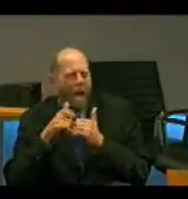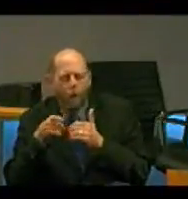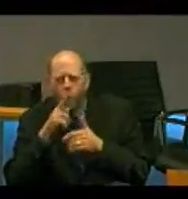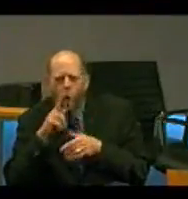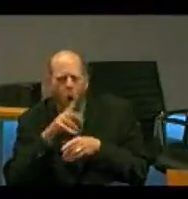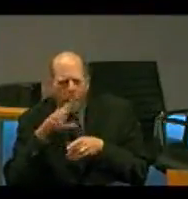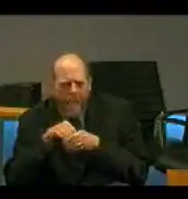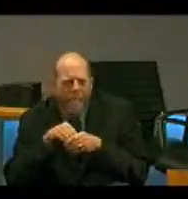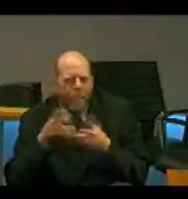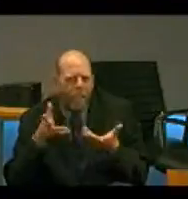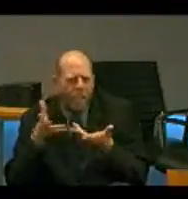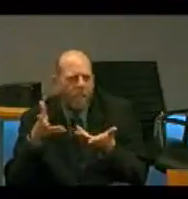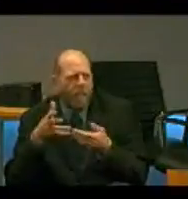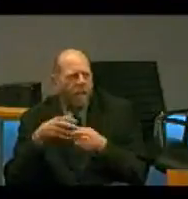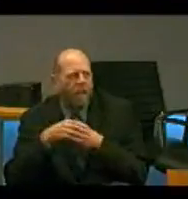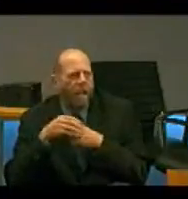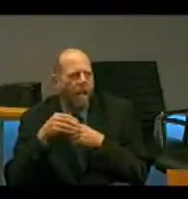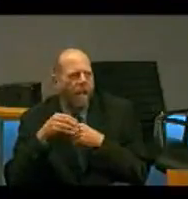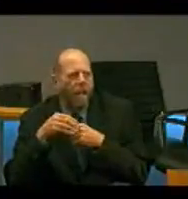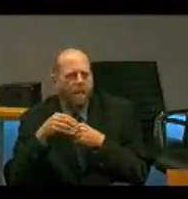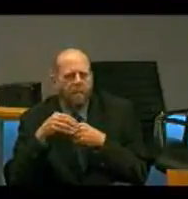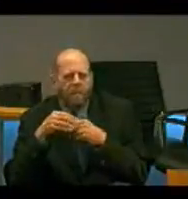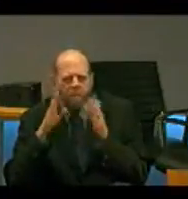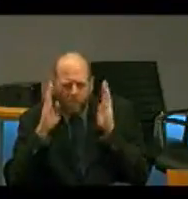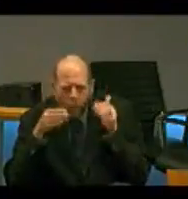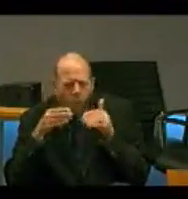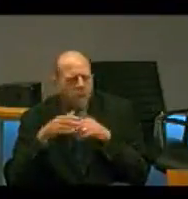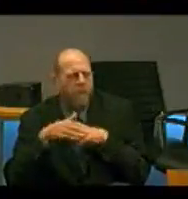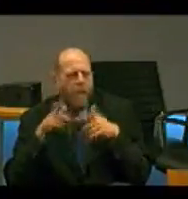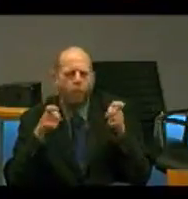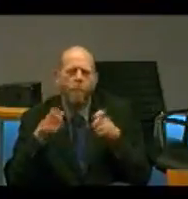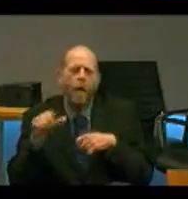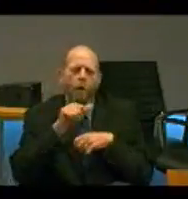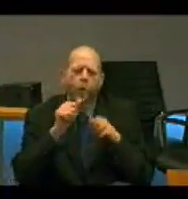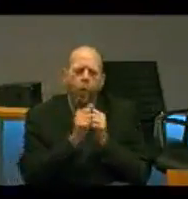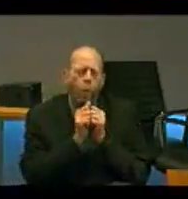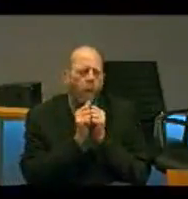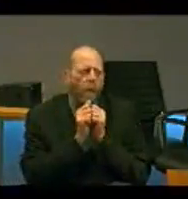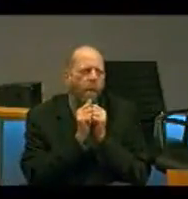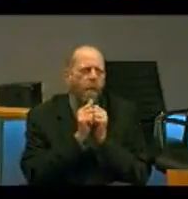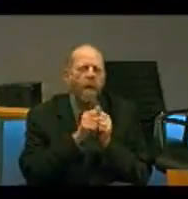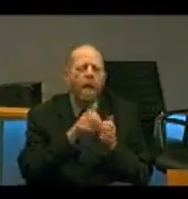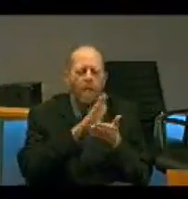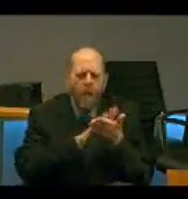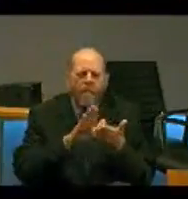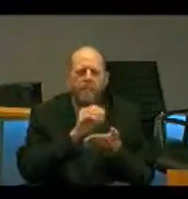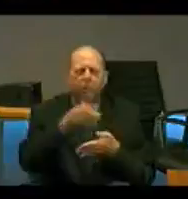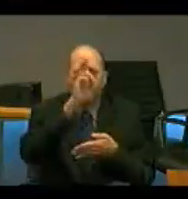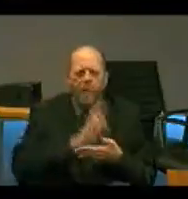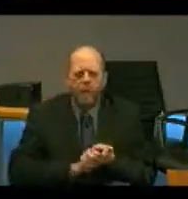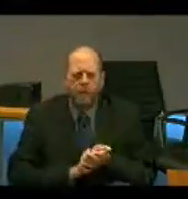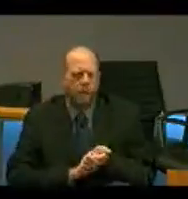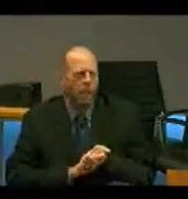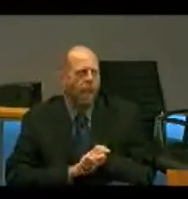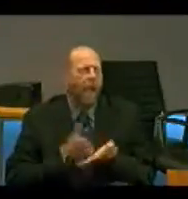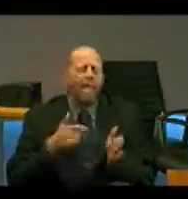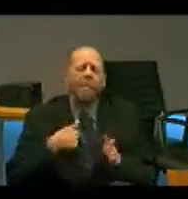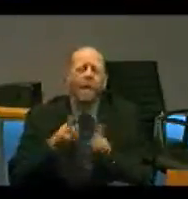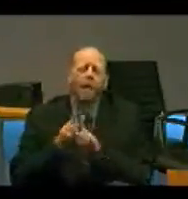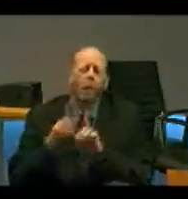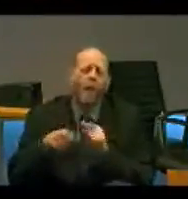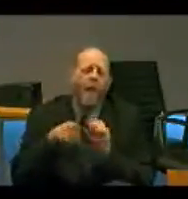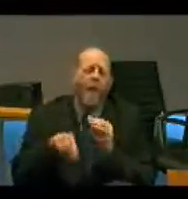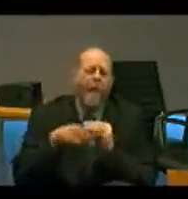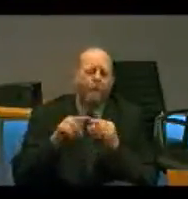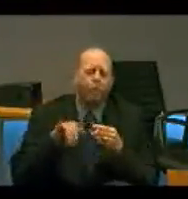engage and, stay on task and, treat others with kindness and respect. Let me also just add to